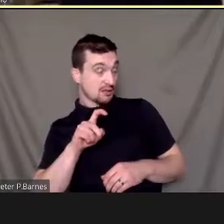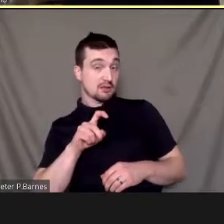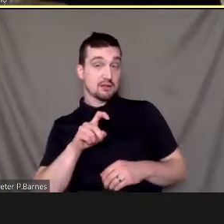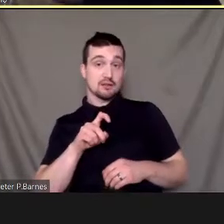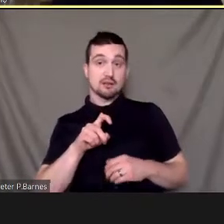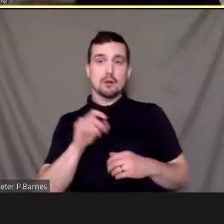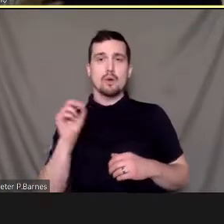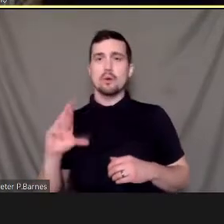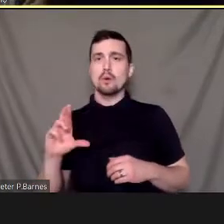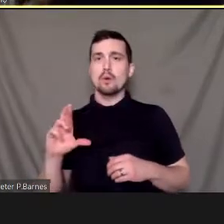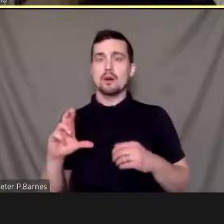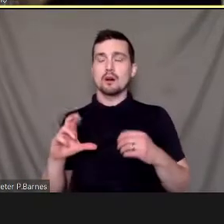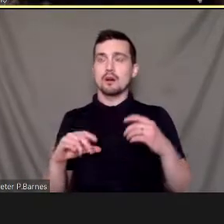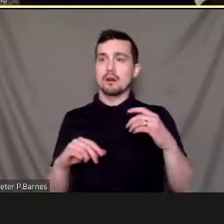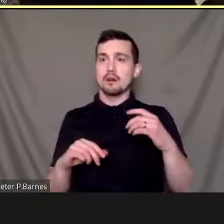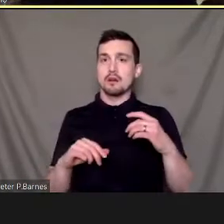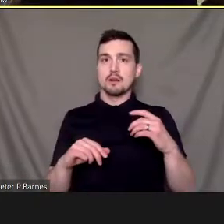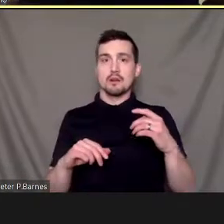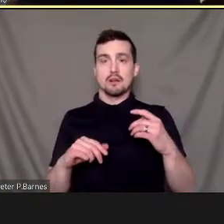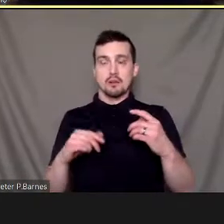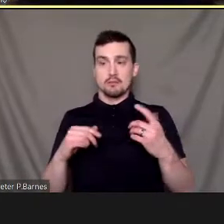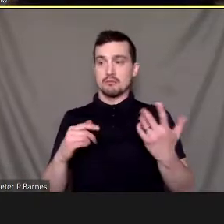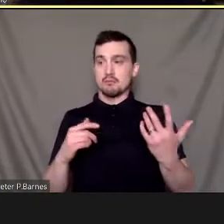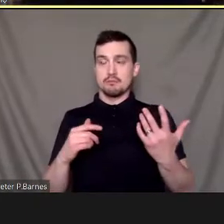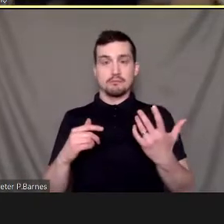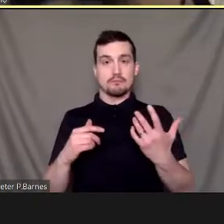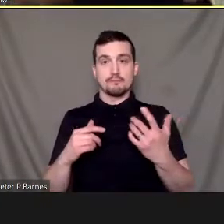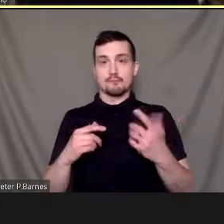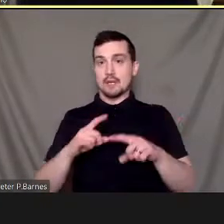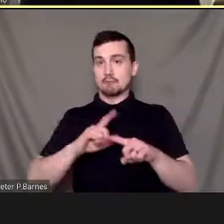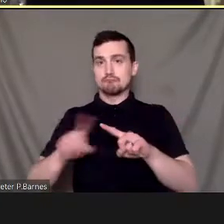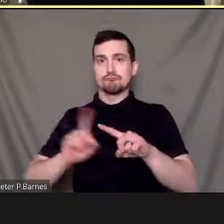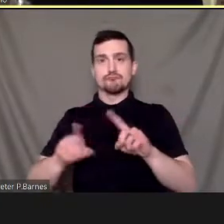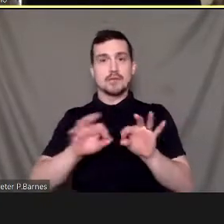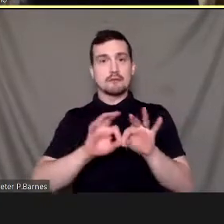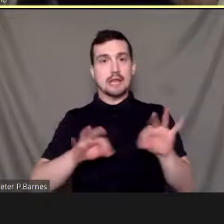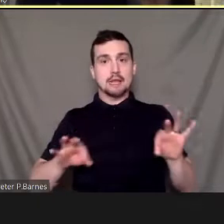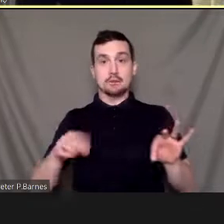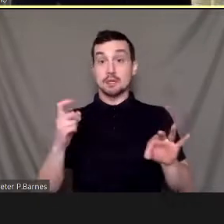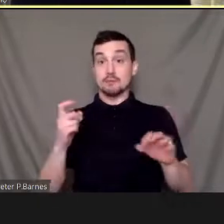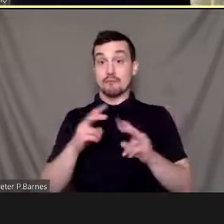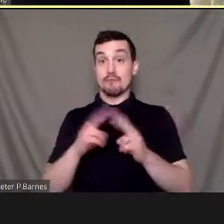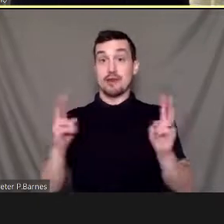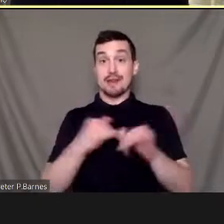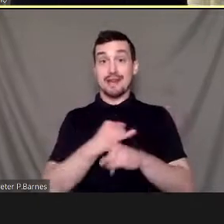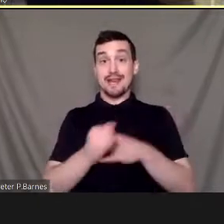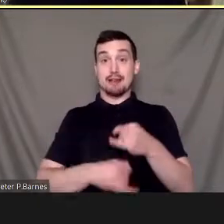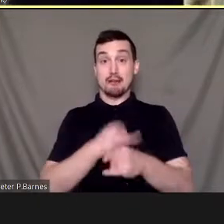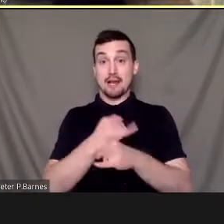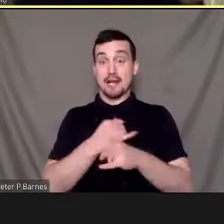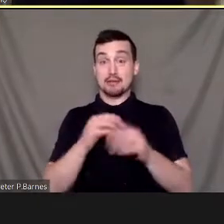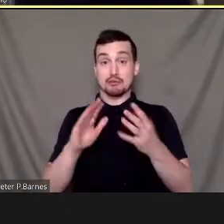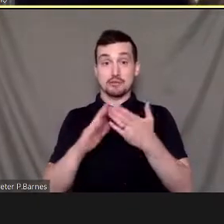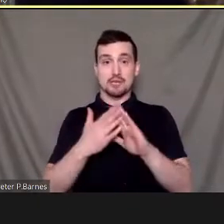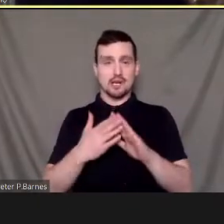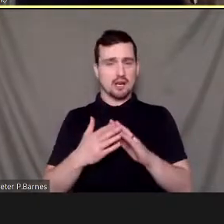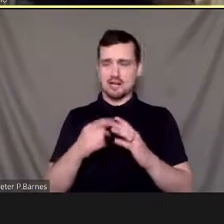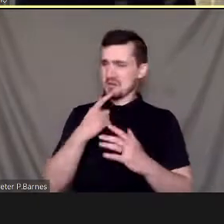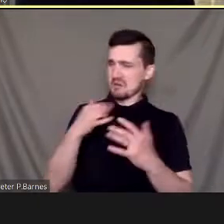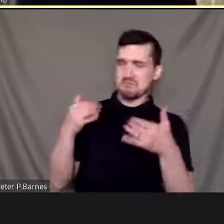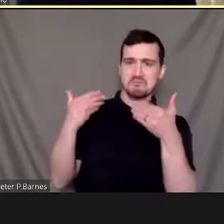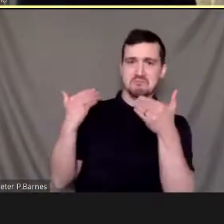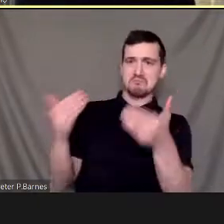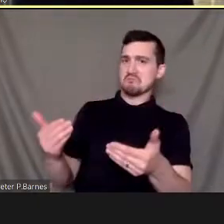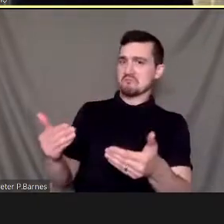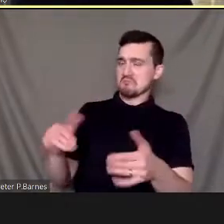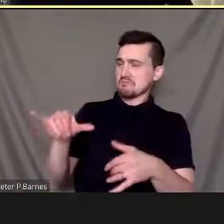a lot of the different languages that we have in our classroom, because we're a very international city. And I always tell them to go for it.